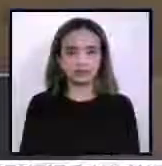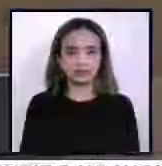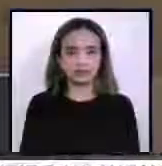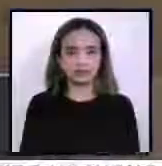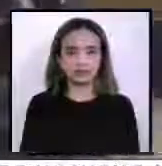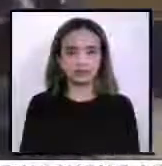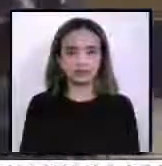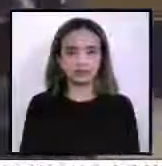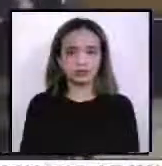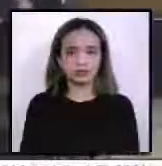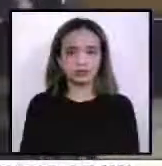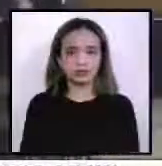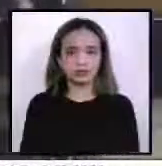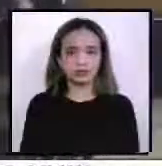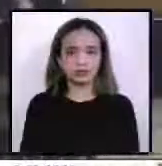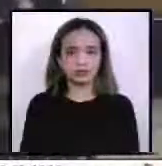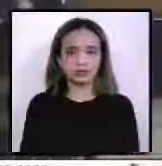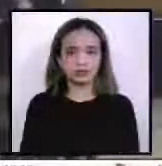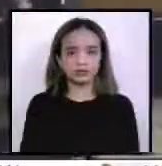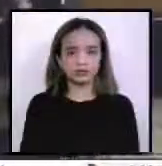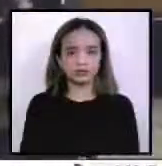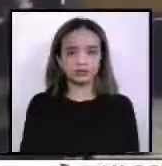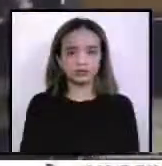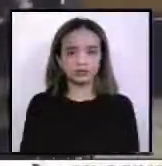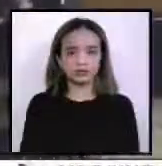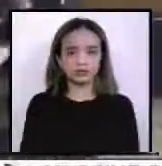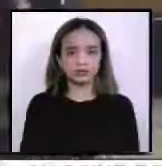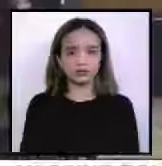clap back till you give me applause. Sounding like,